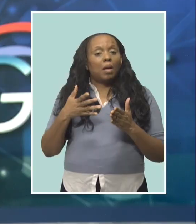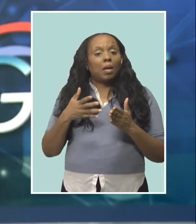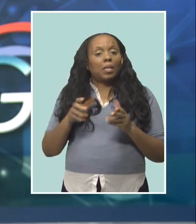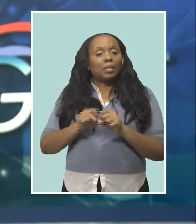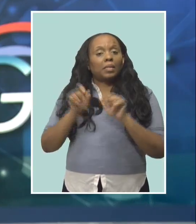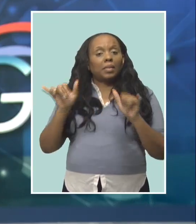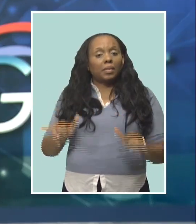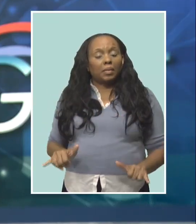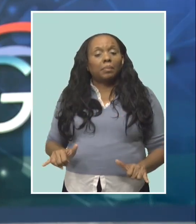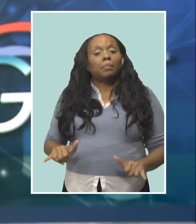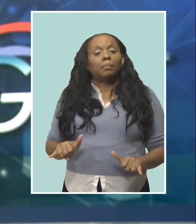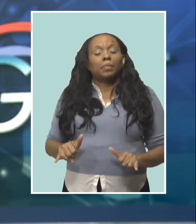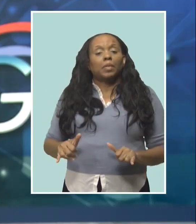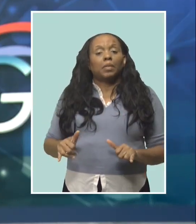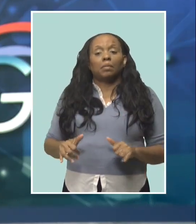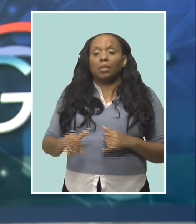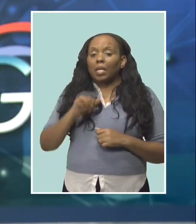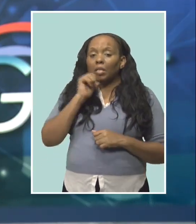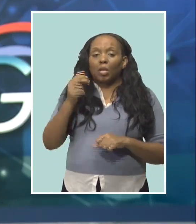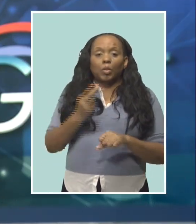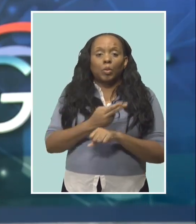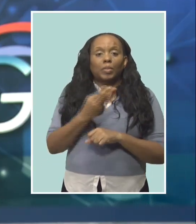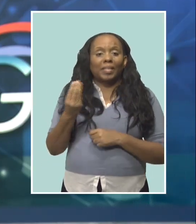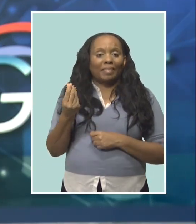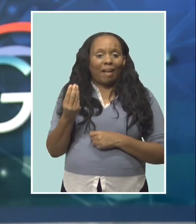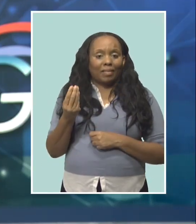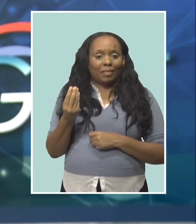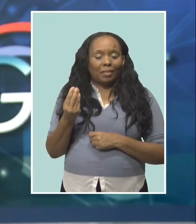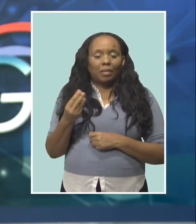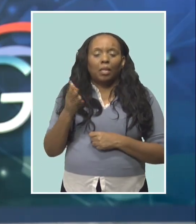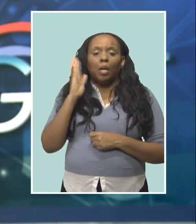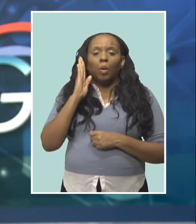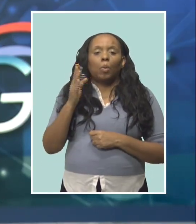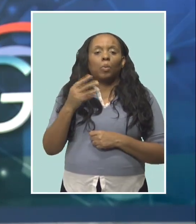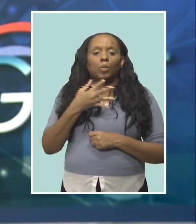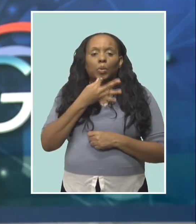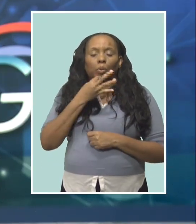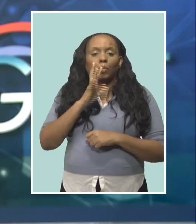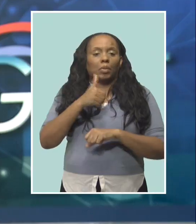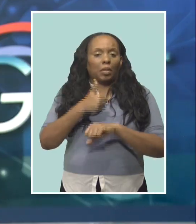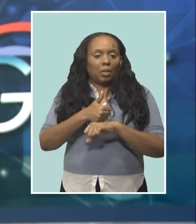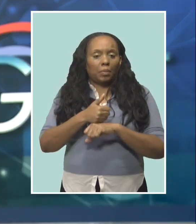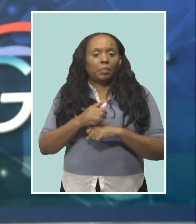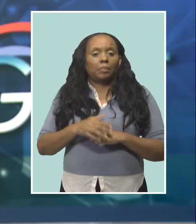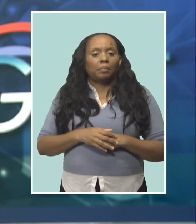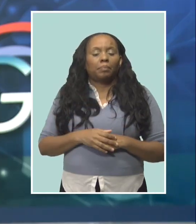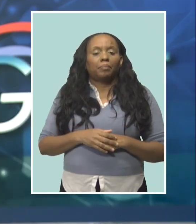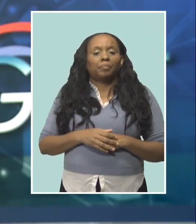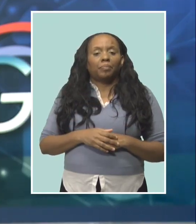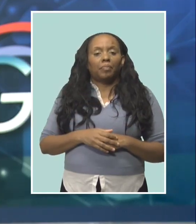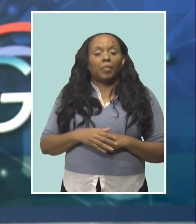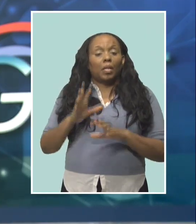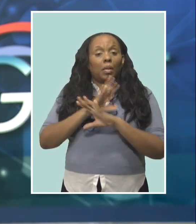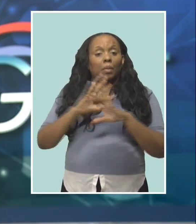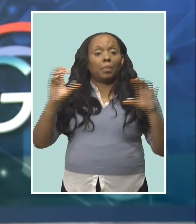privately owned public service vehicles in a few months. This from President of the Association of Public Transport